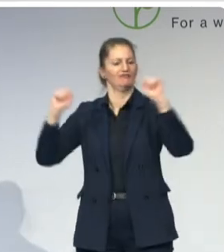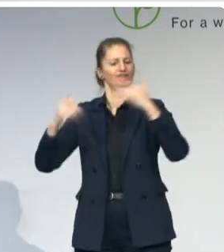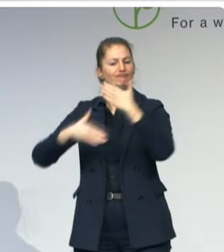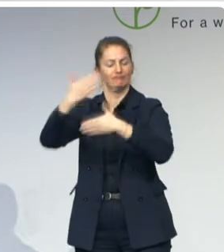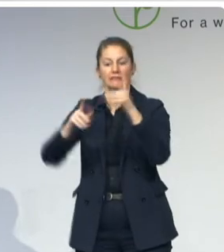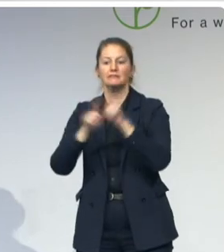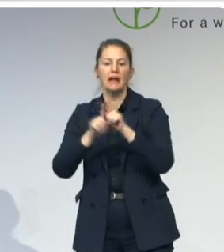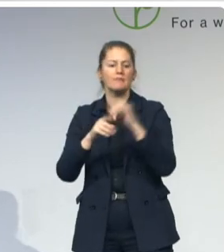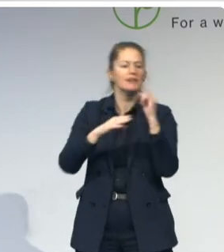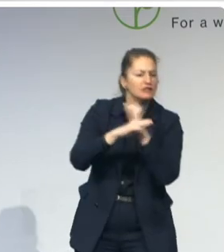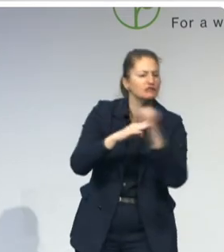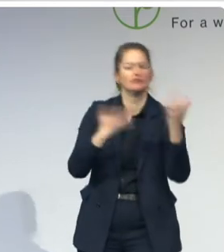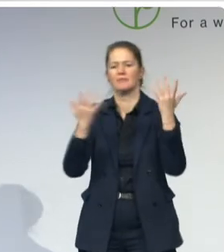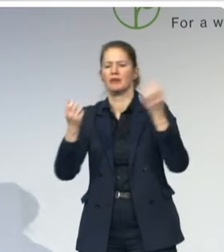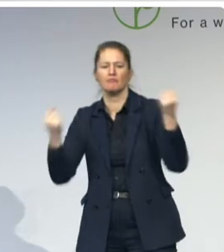career skills.